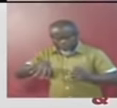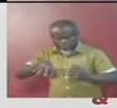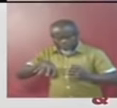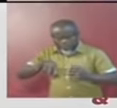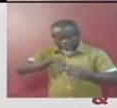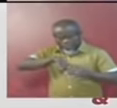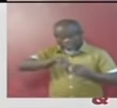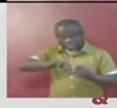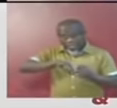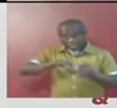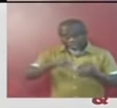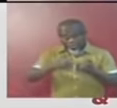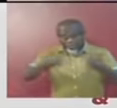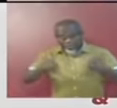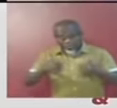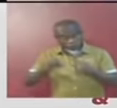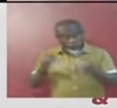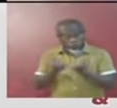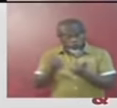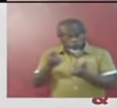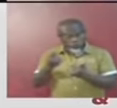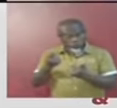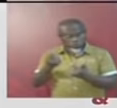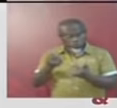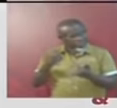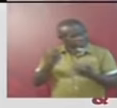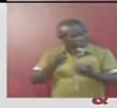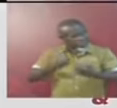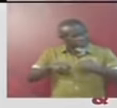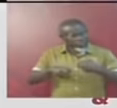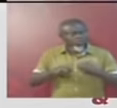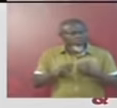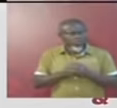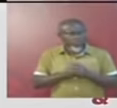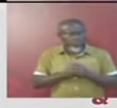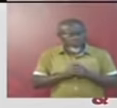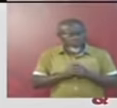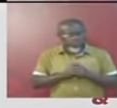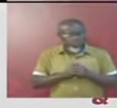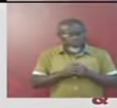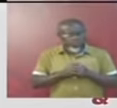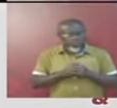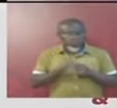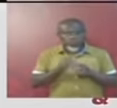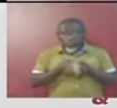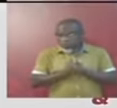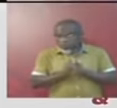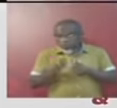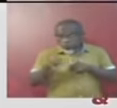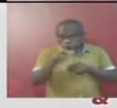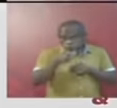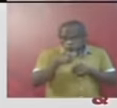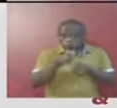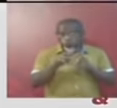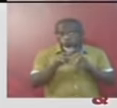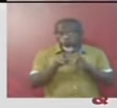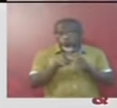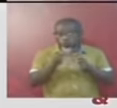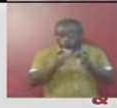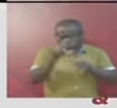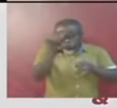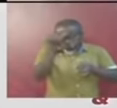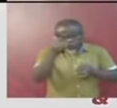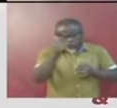that we have infections in those groups. But we are asking, as Dr. Tiloksing would have spoken, that those persons, knowing your particular